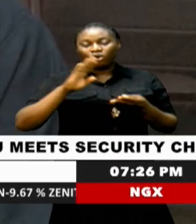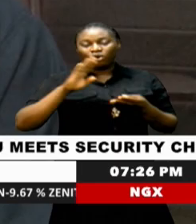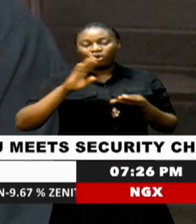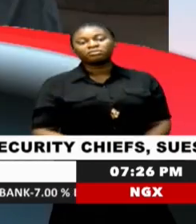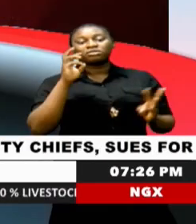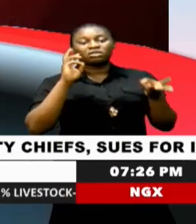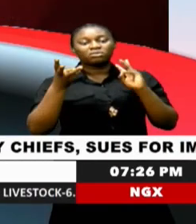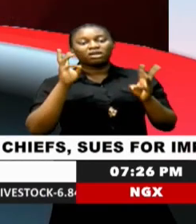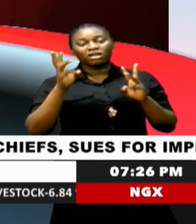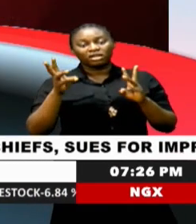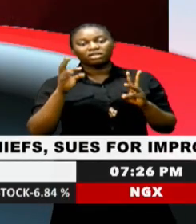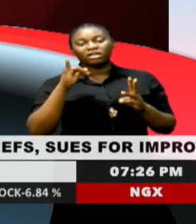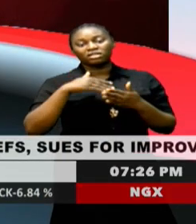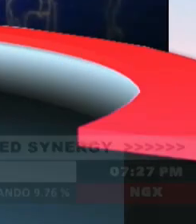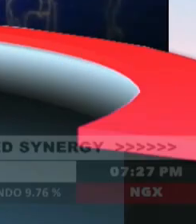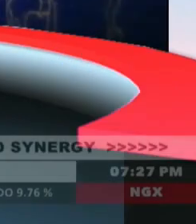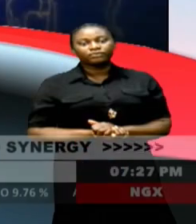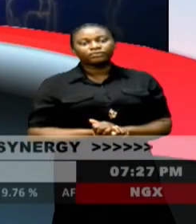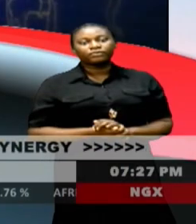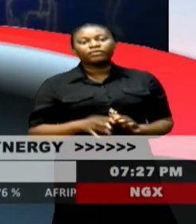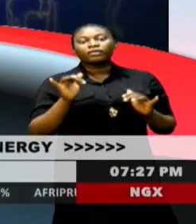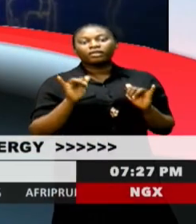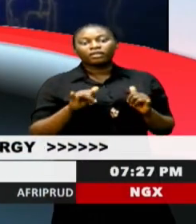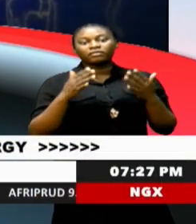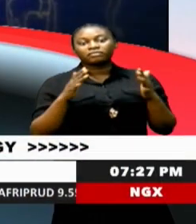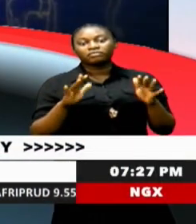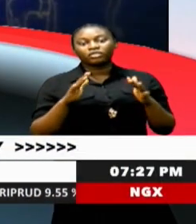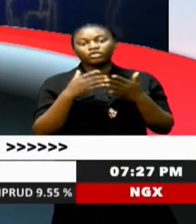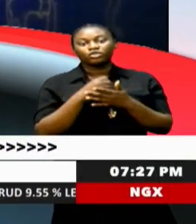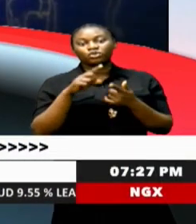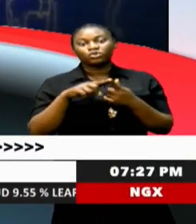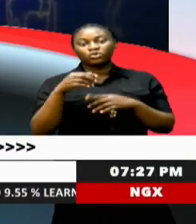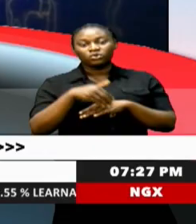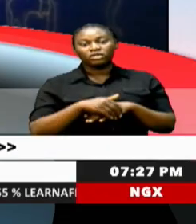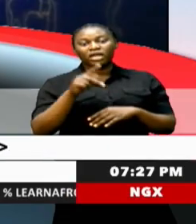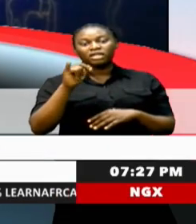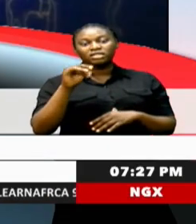Saturday's weather forecast is next. That's it on the news on NTA International.